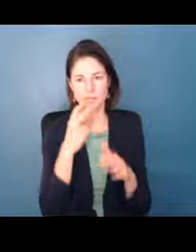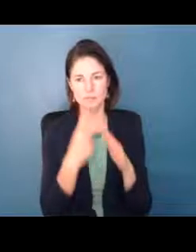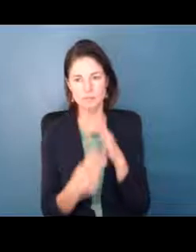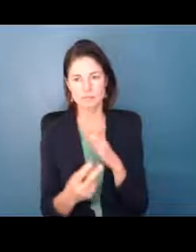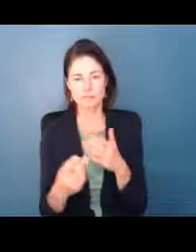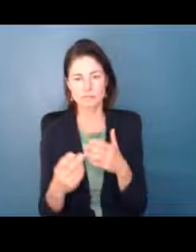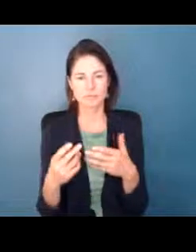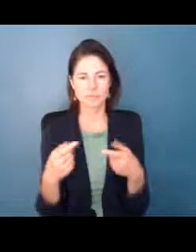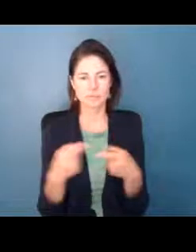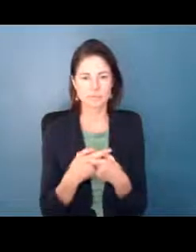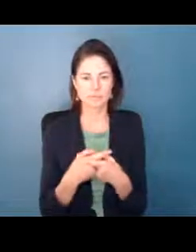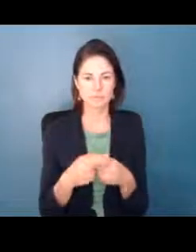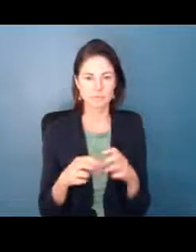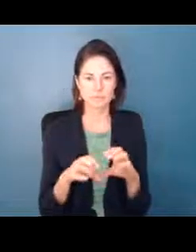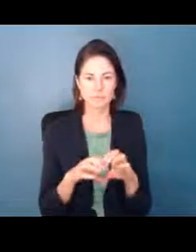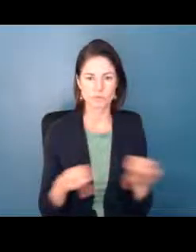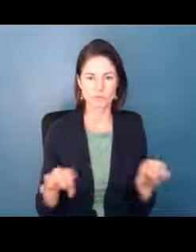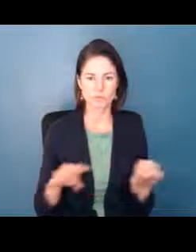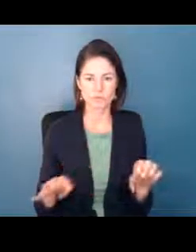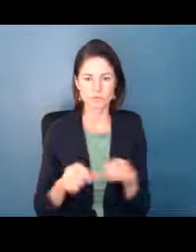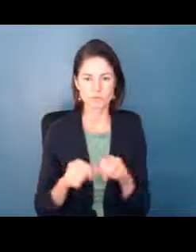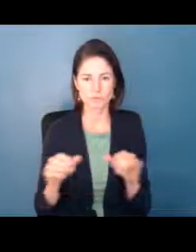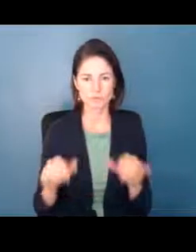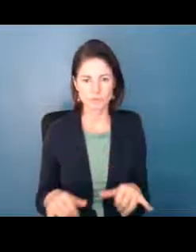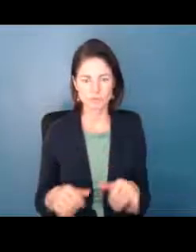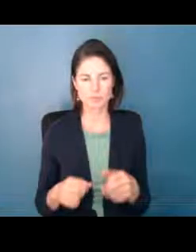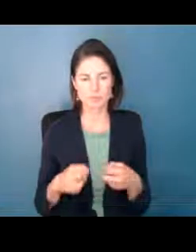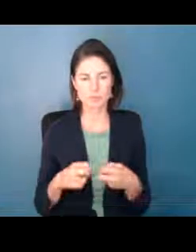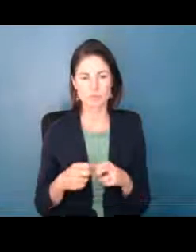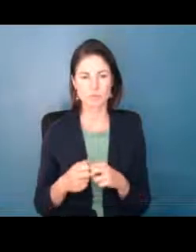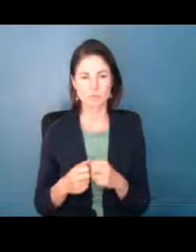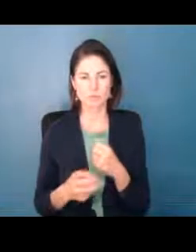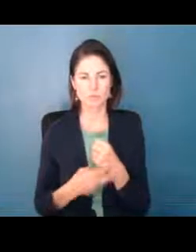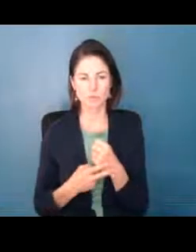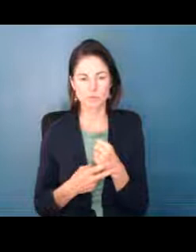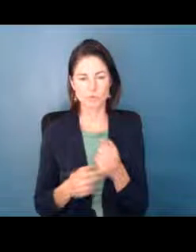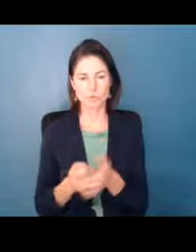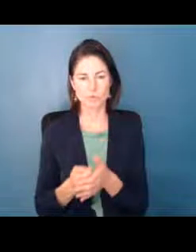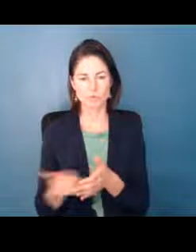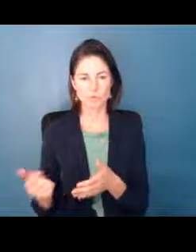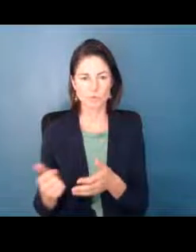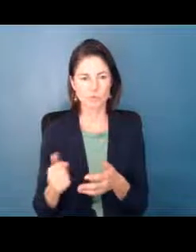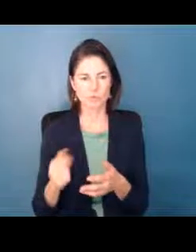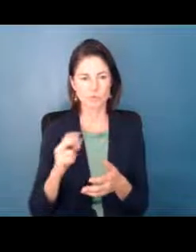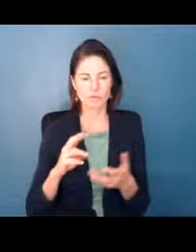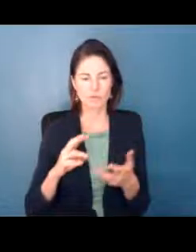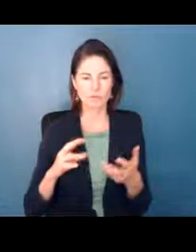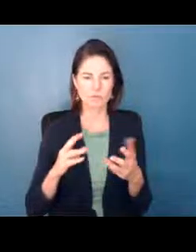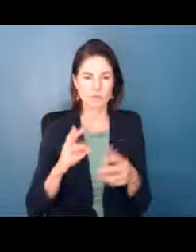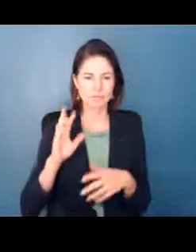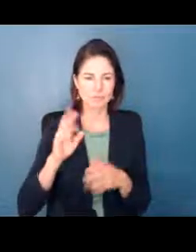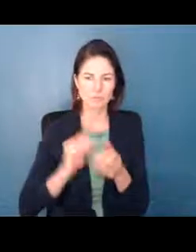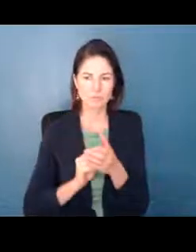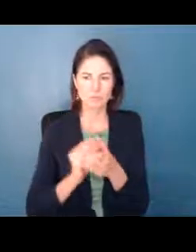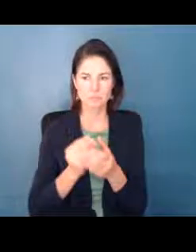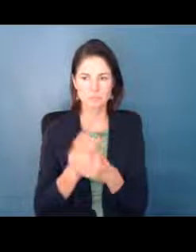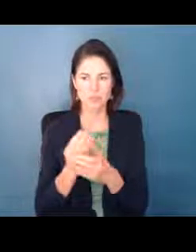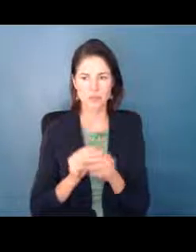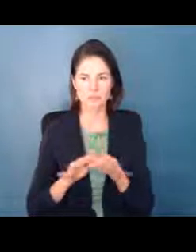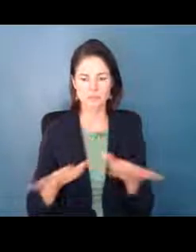systems and retaining wall anchors, and issues with storage and removal of vegetation. In addition, 26 working days were added